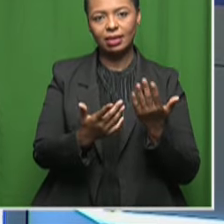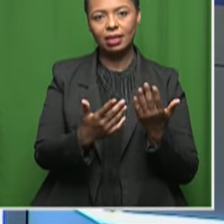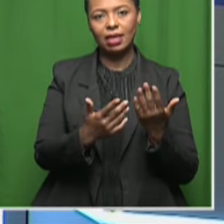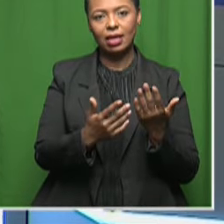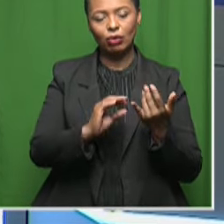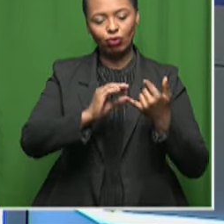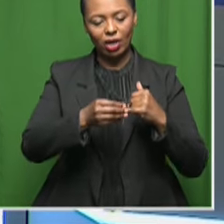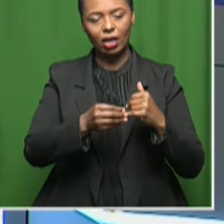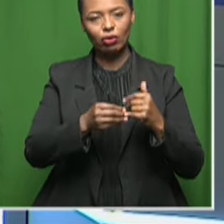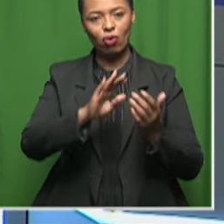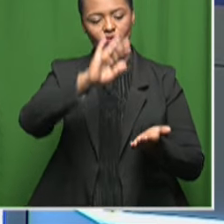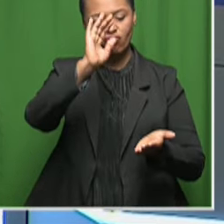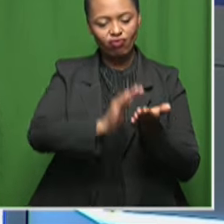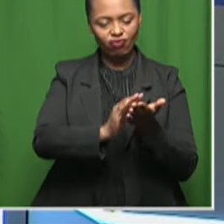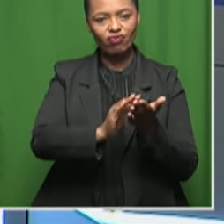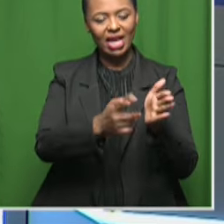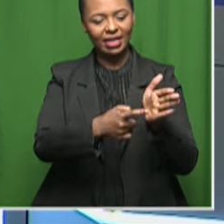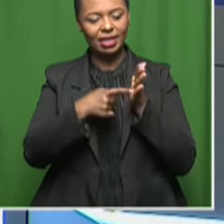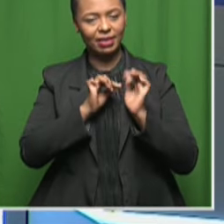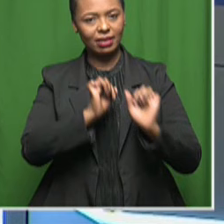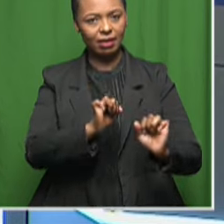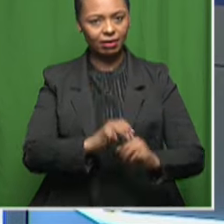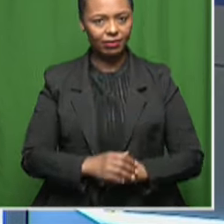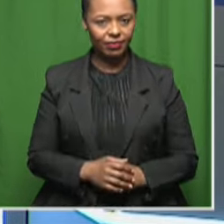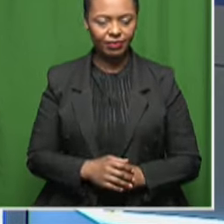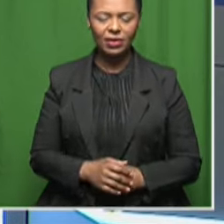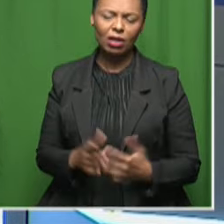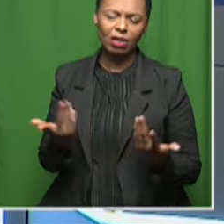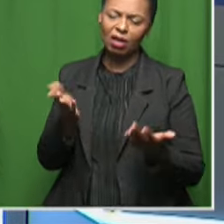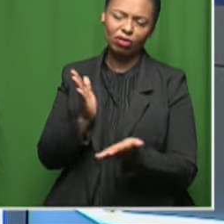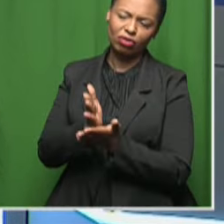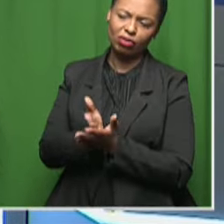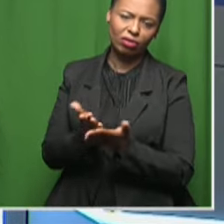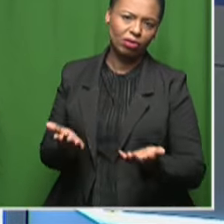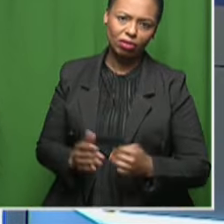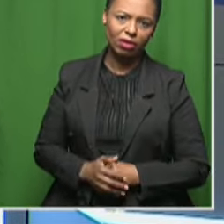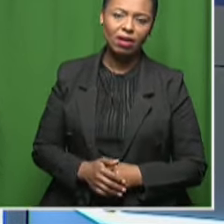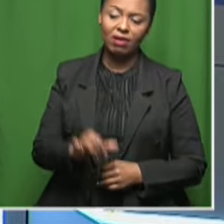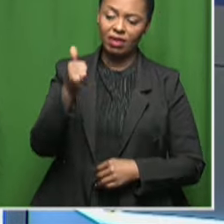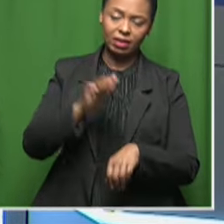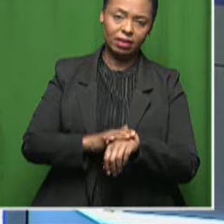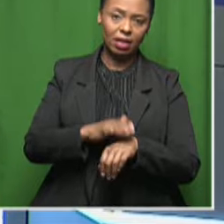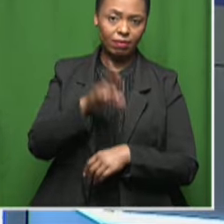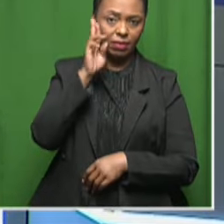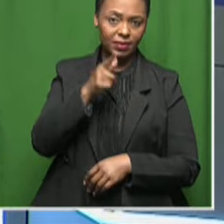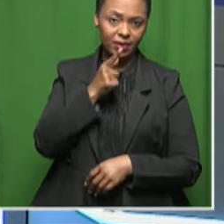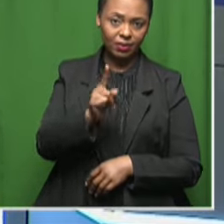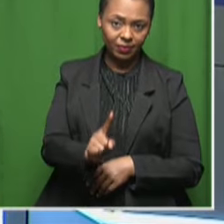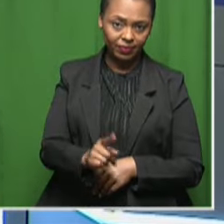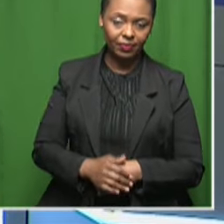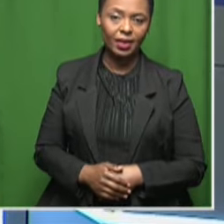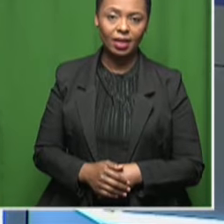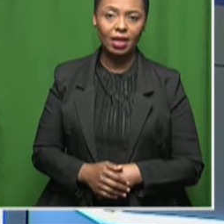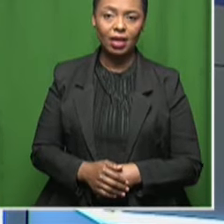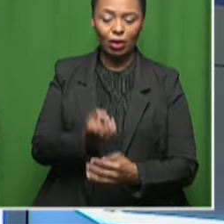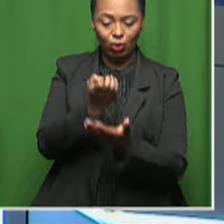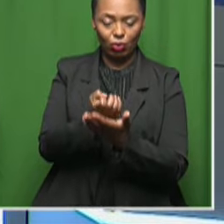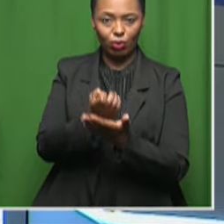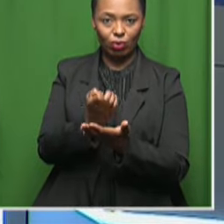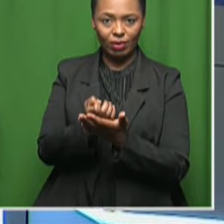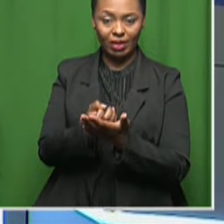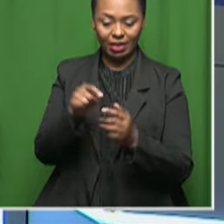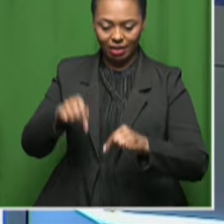No, surely. In the finance track, and like I said, for the first time, we adopted a communique here in